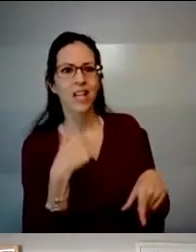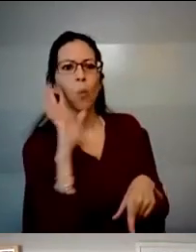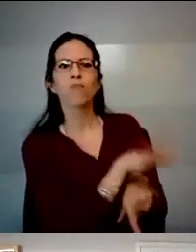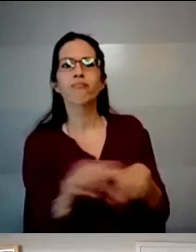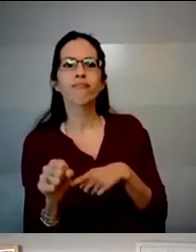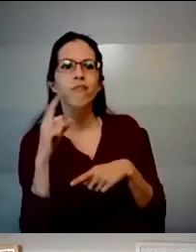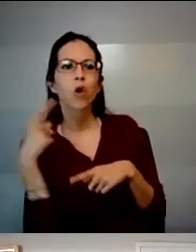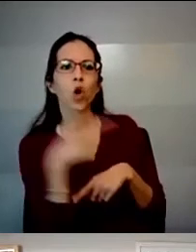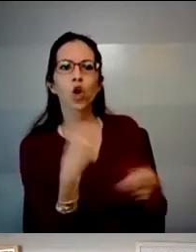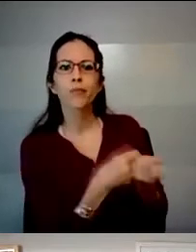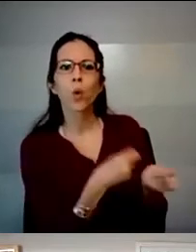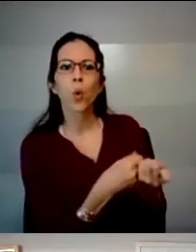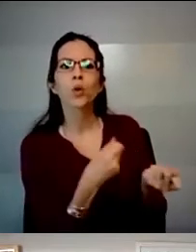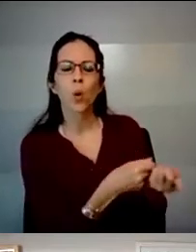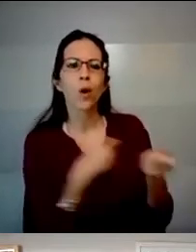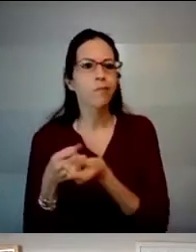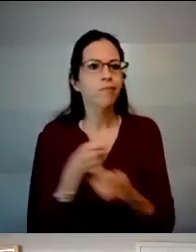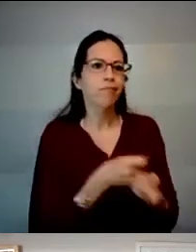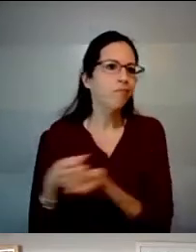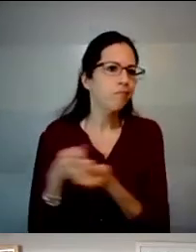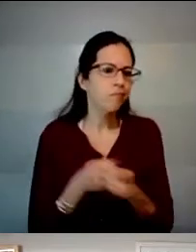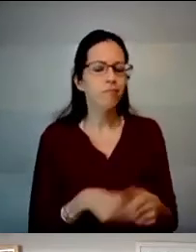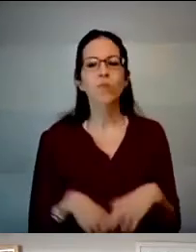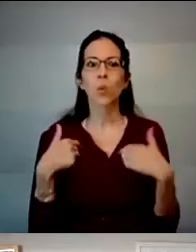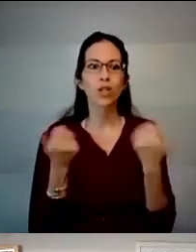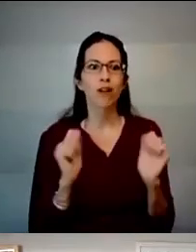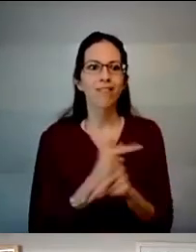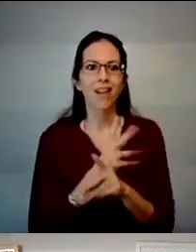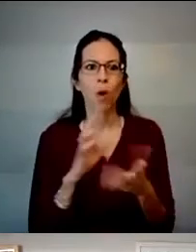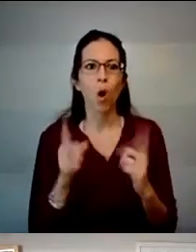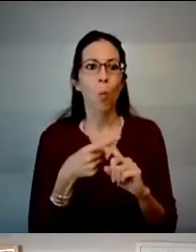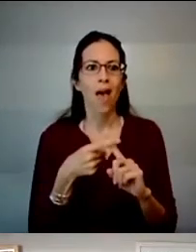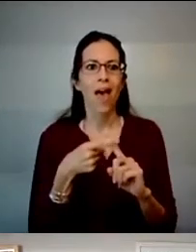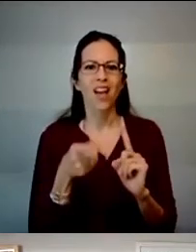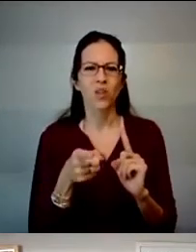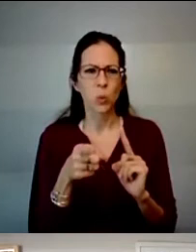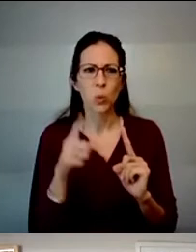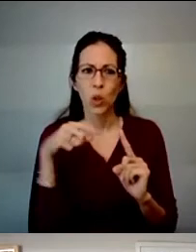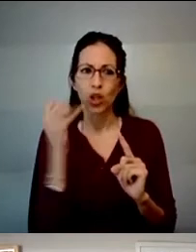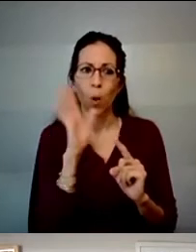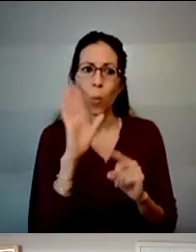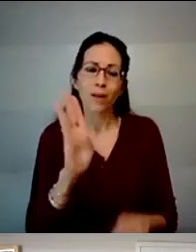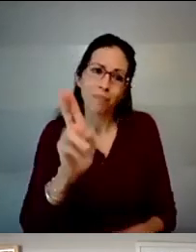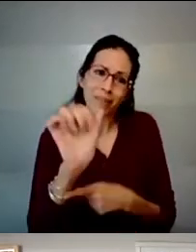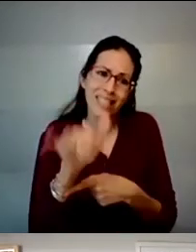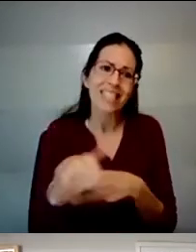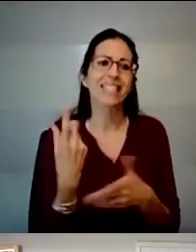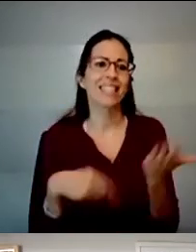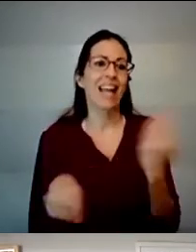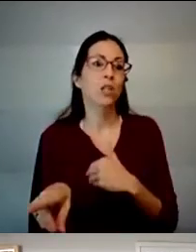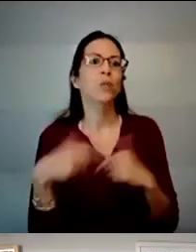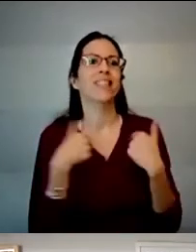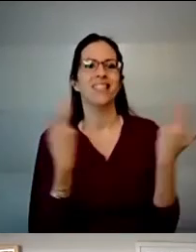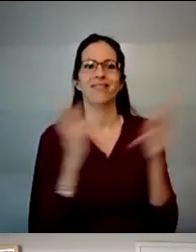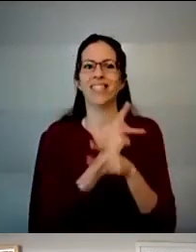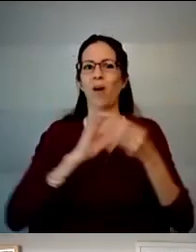we're having these like points of congestion, and we're not getting inundated and slammed. And then, you know, we also, you